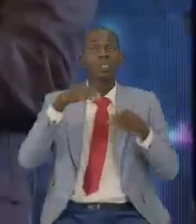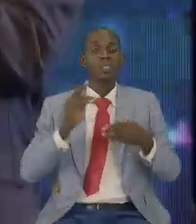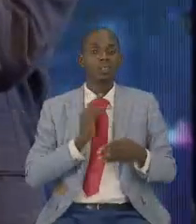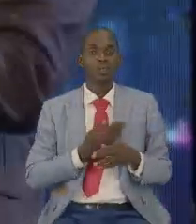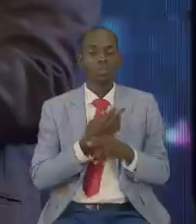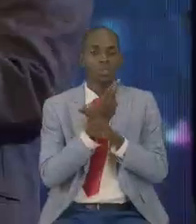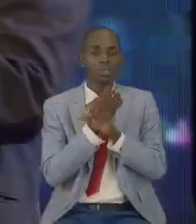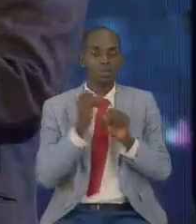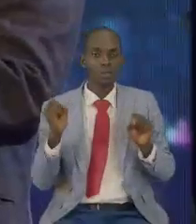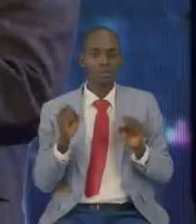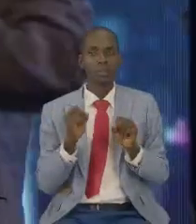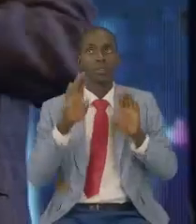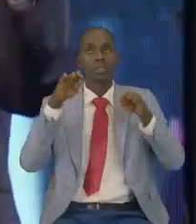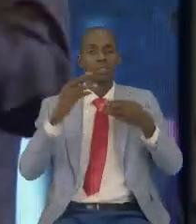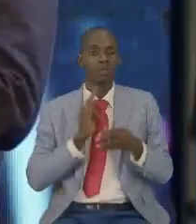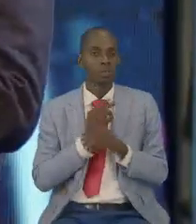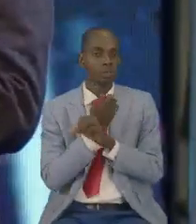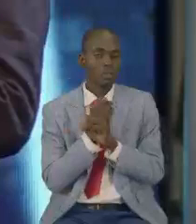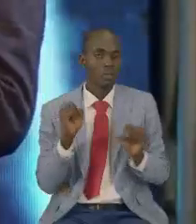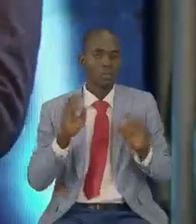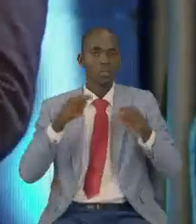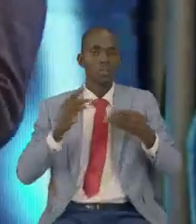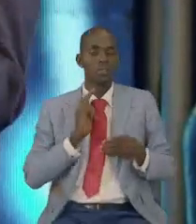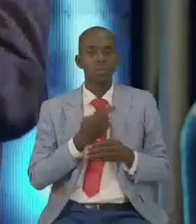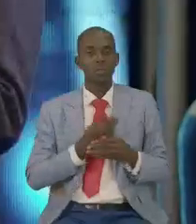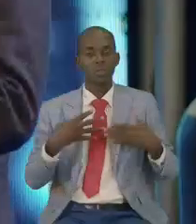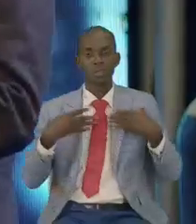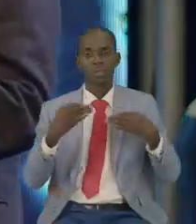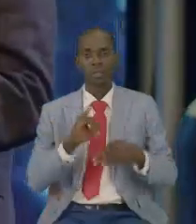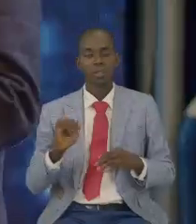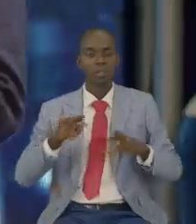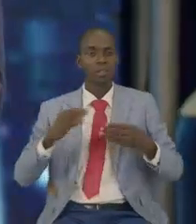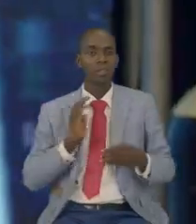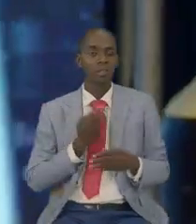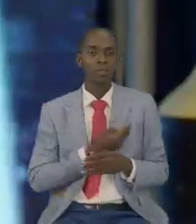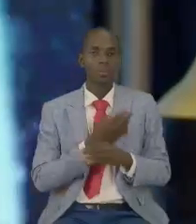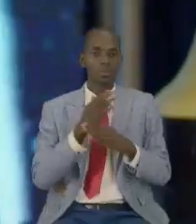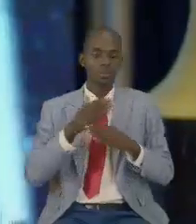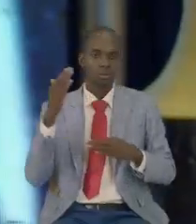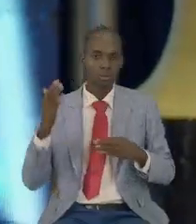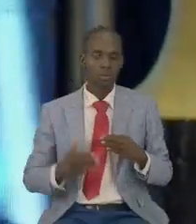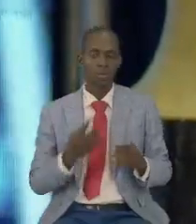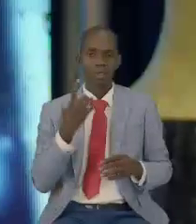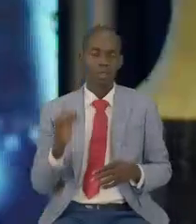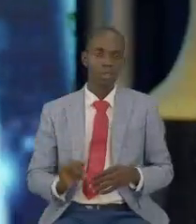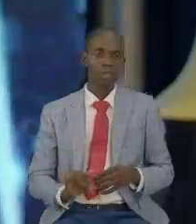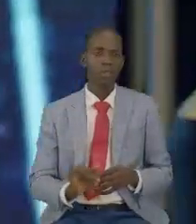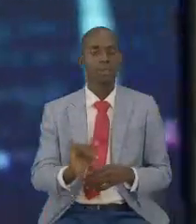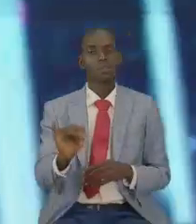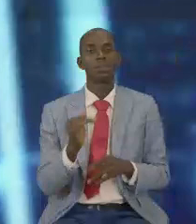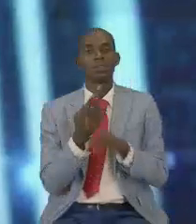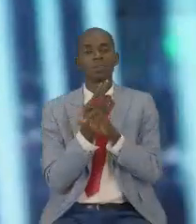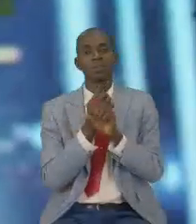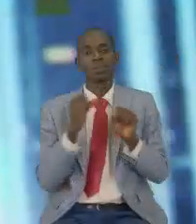us total, everlasting, eternal redemption. Let's look at